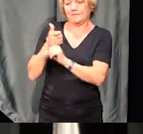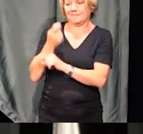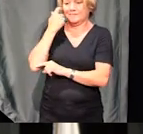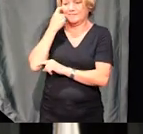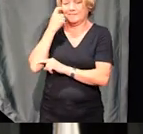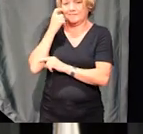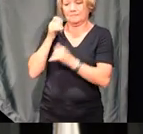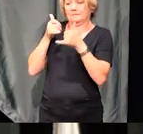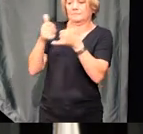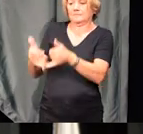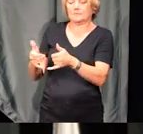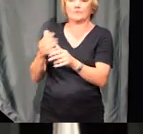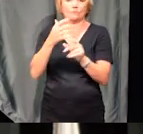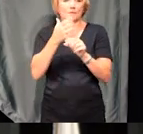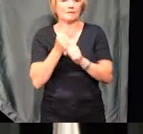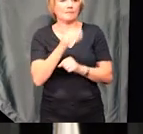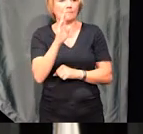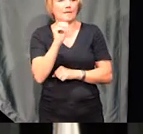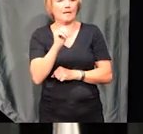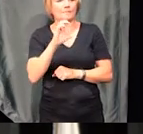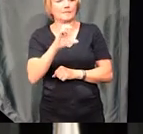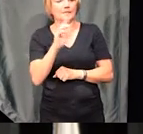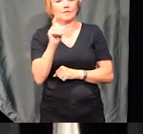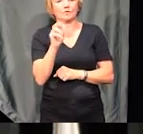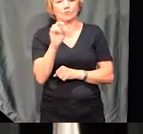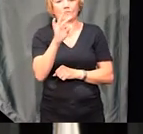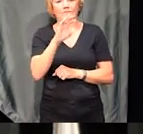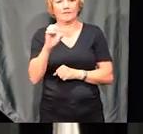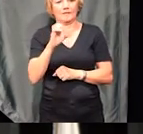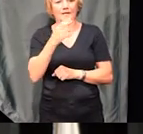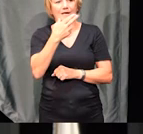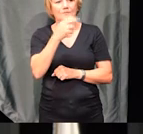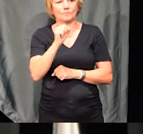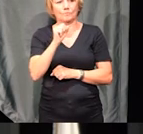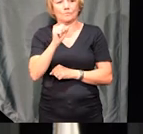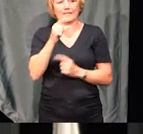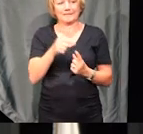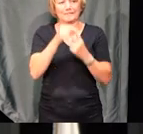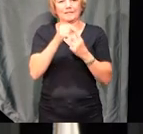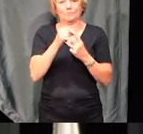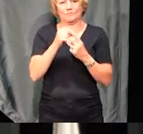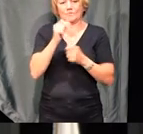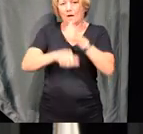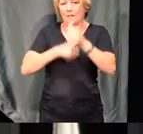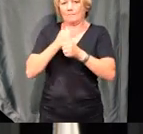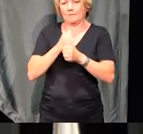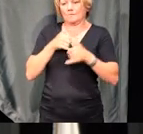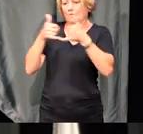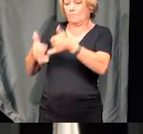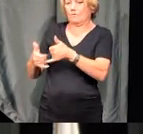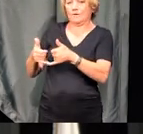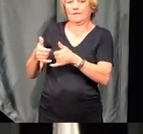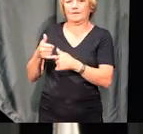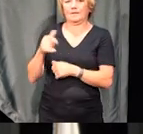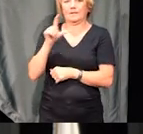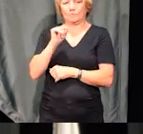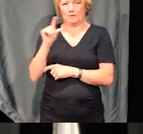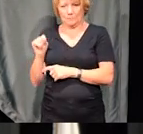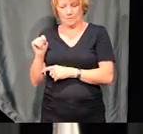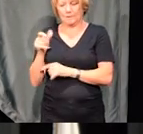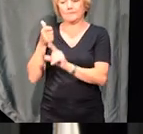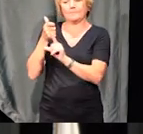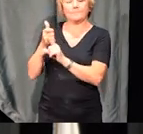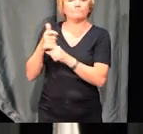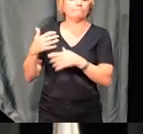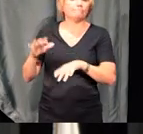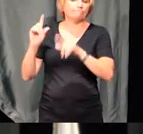the recipient of BMC Durfee High School's Distinguished Alumnus Award in 2020. Mr. Marshall is